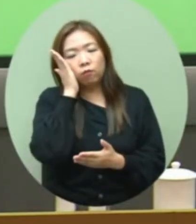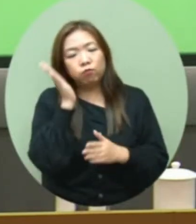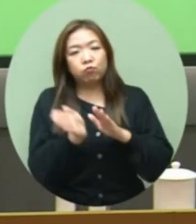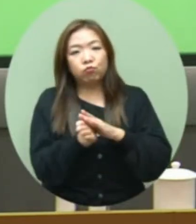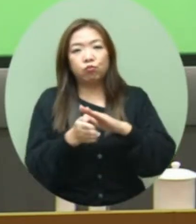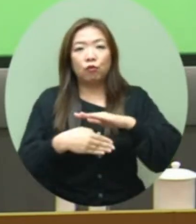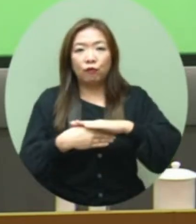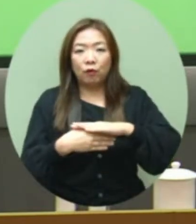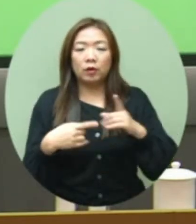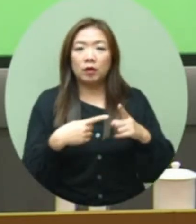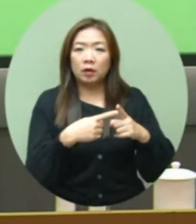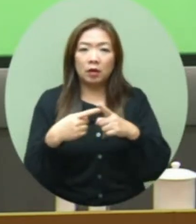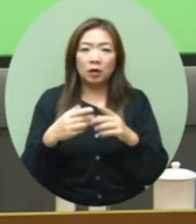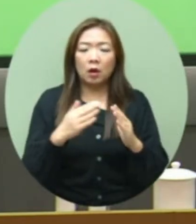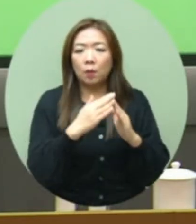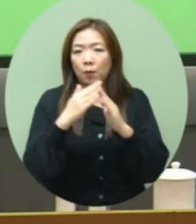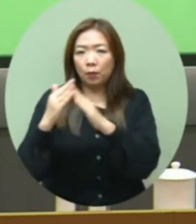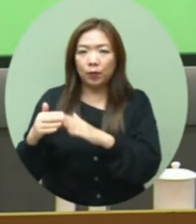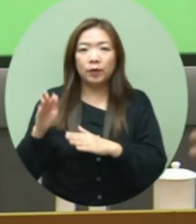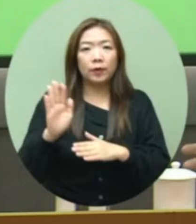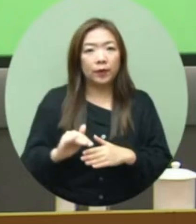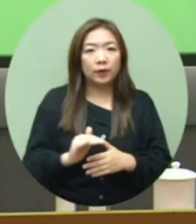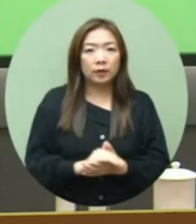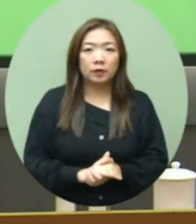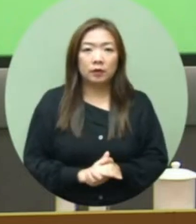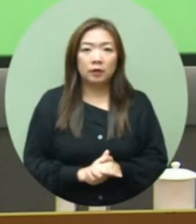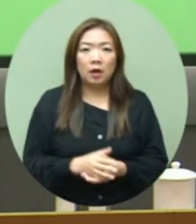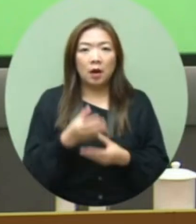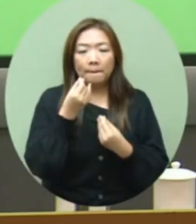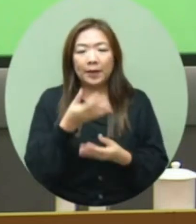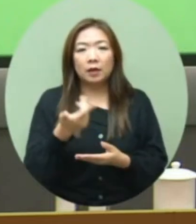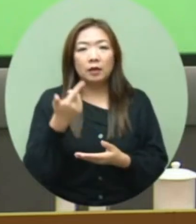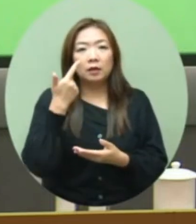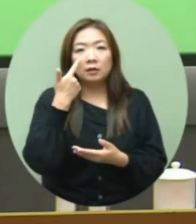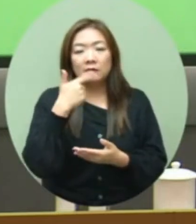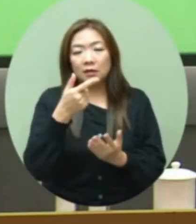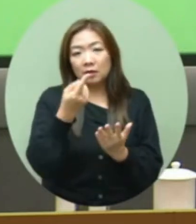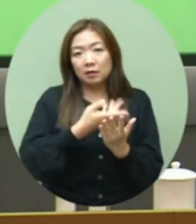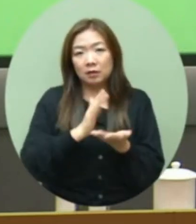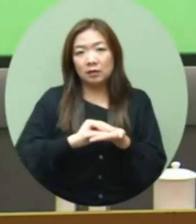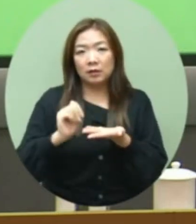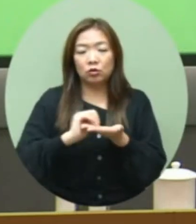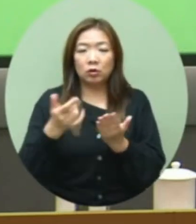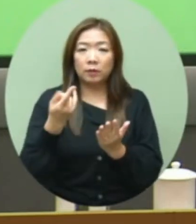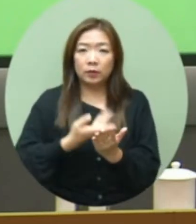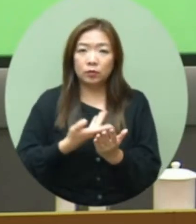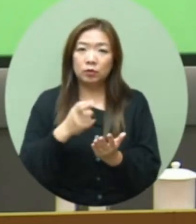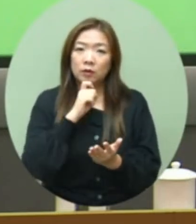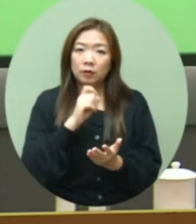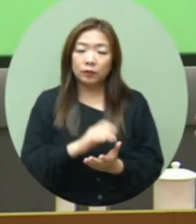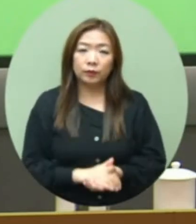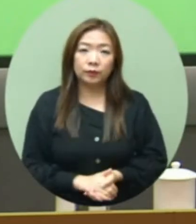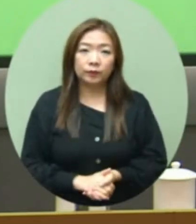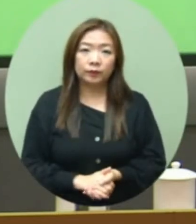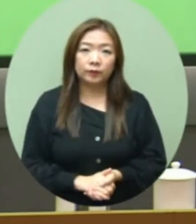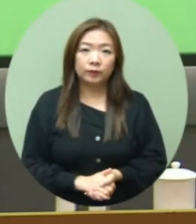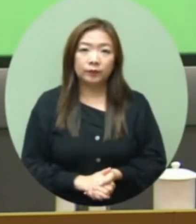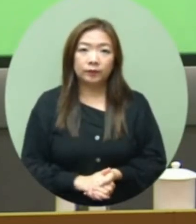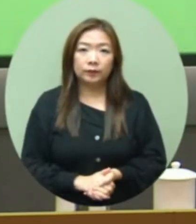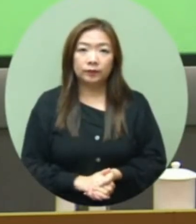are clearly defined and operators will know very well how to do